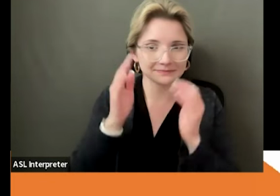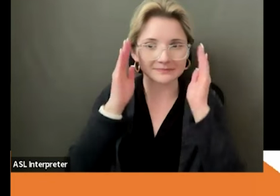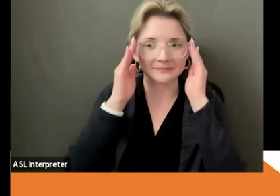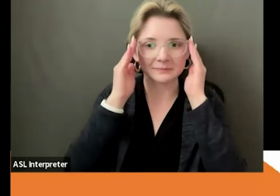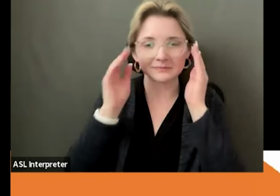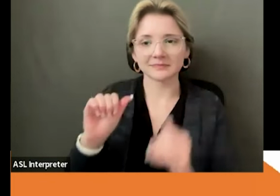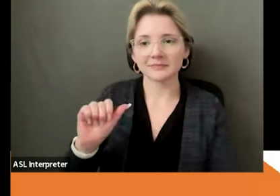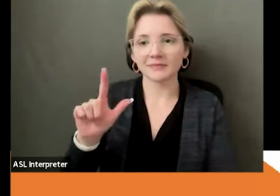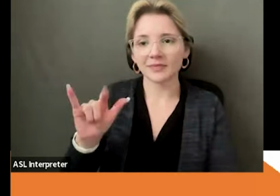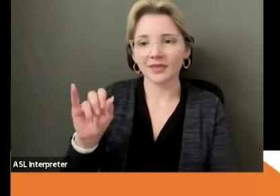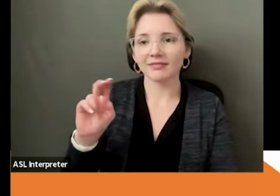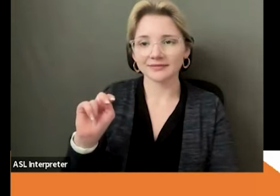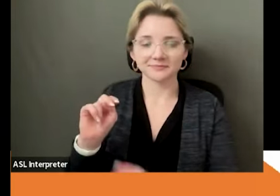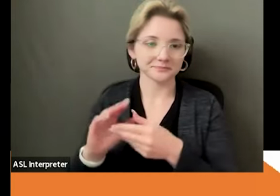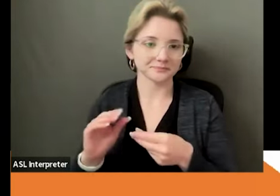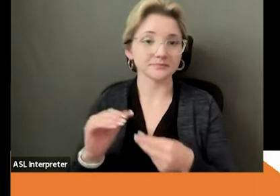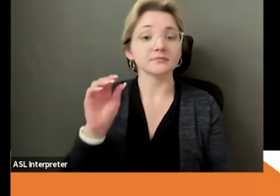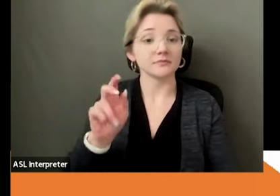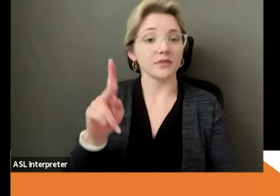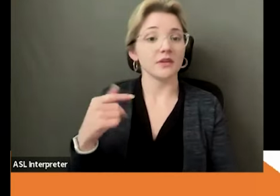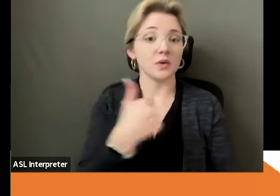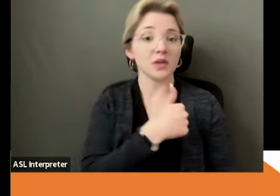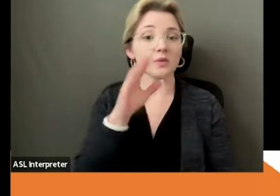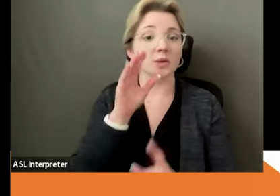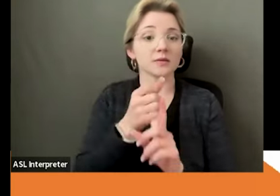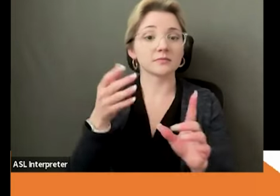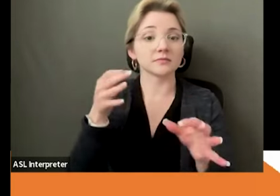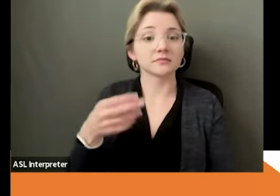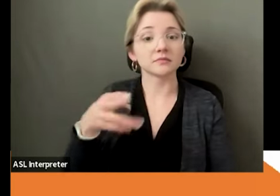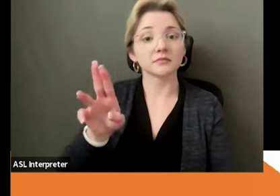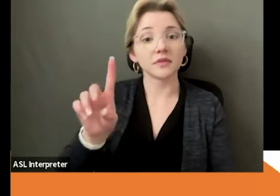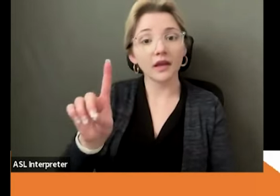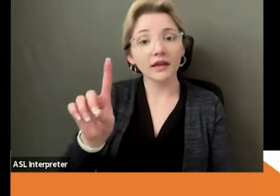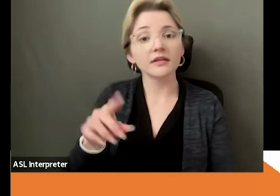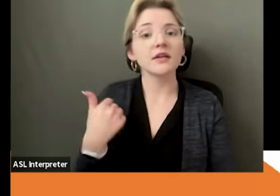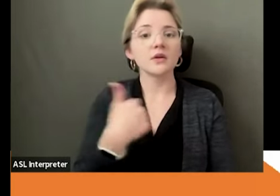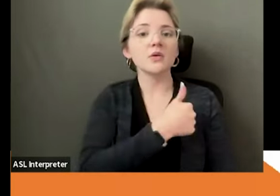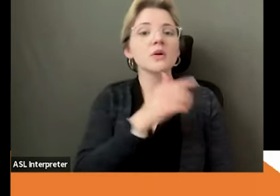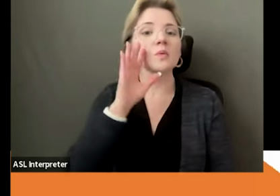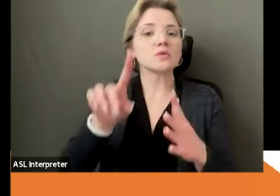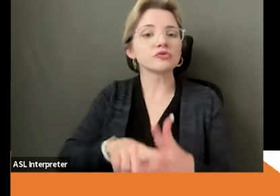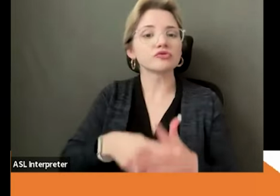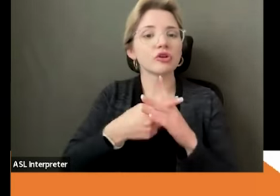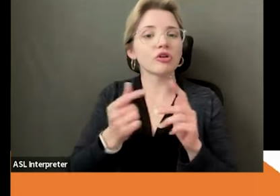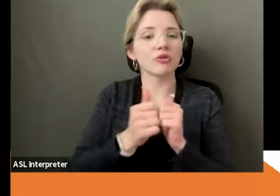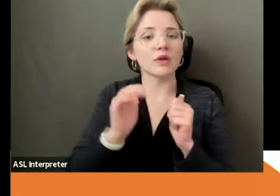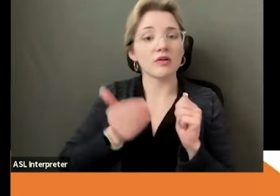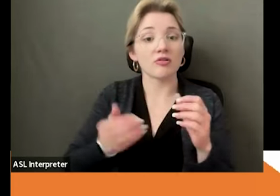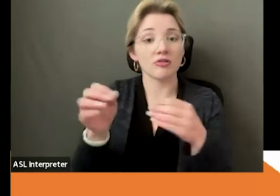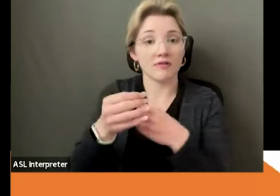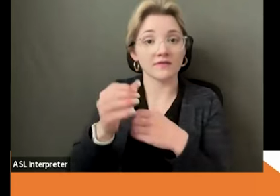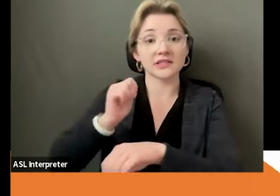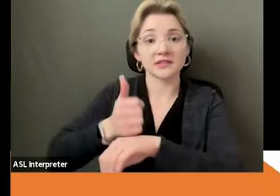Okay, so we are going to talk about HUD, we're going to talk about VAWA, but we're going to start with HUD's Office on Gender-Based Violence. So